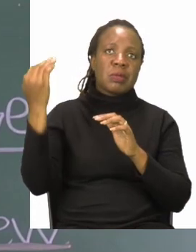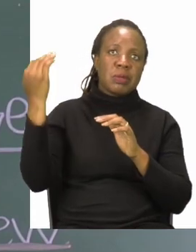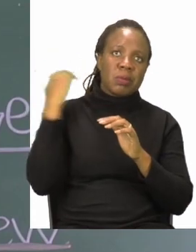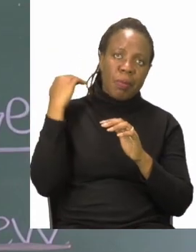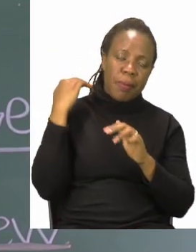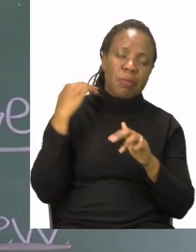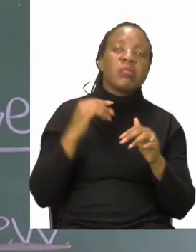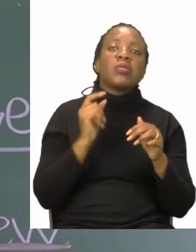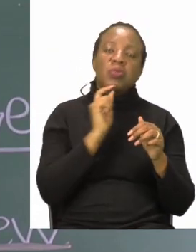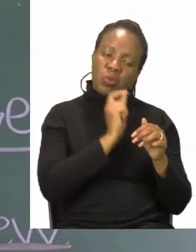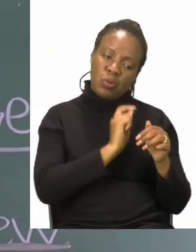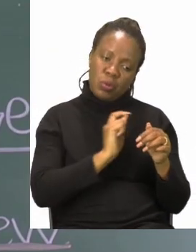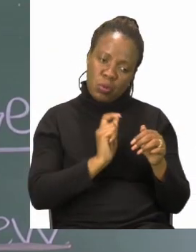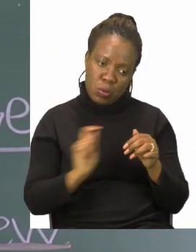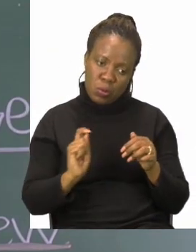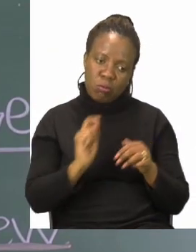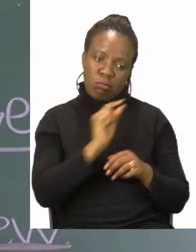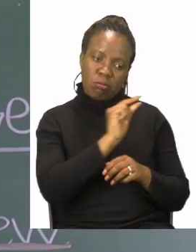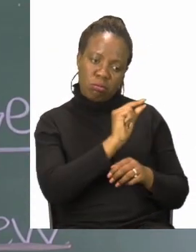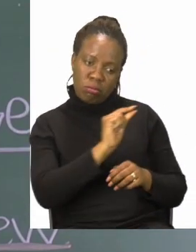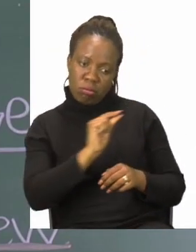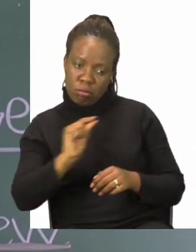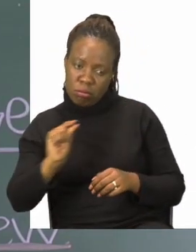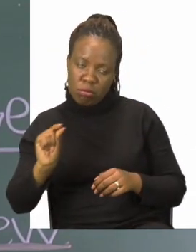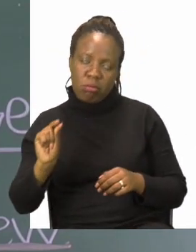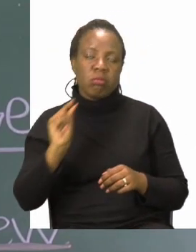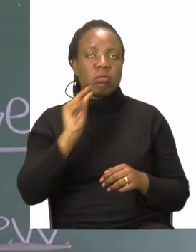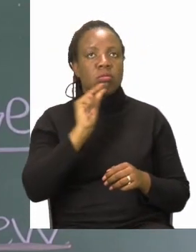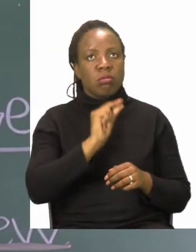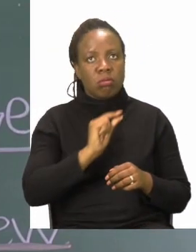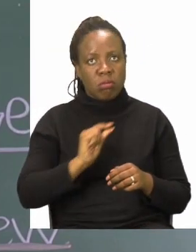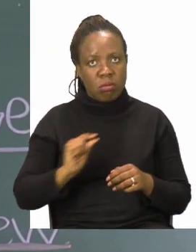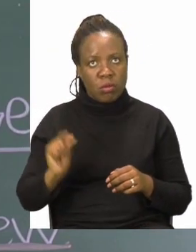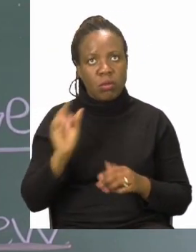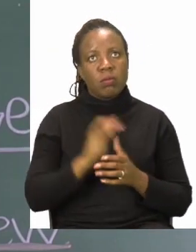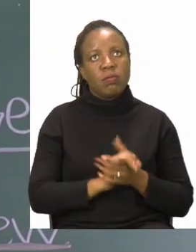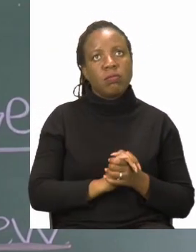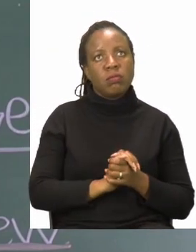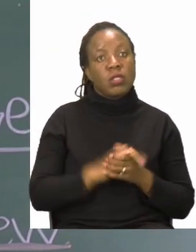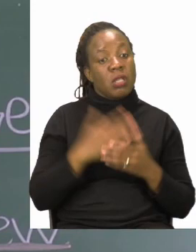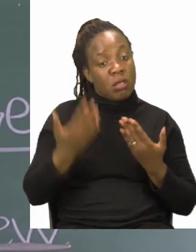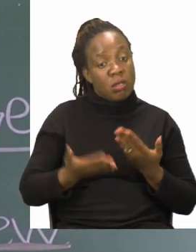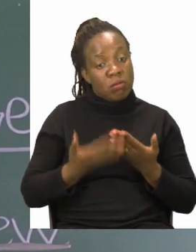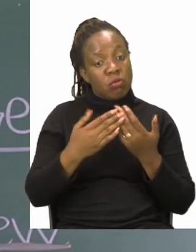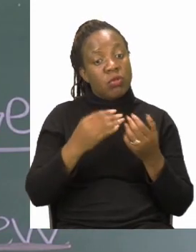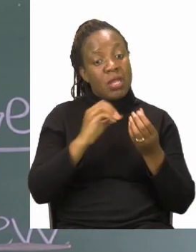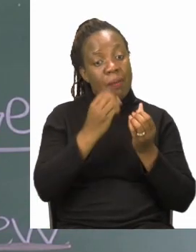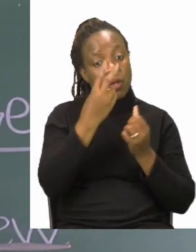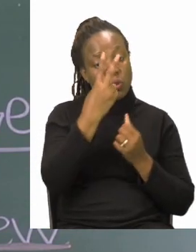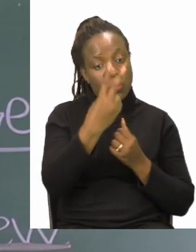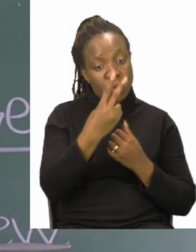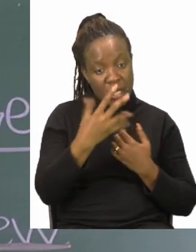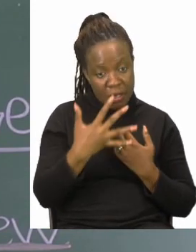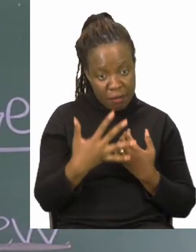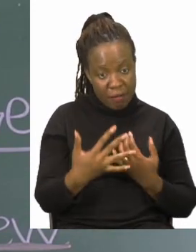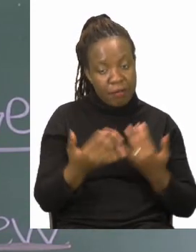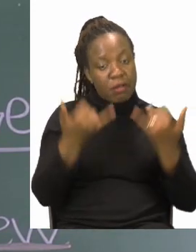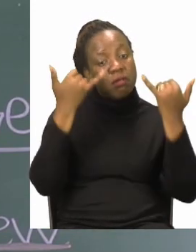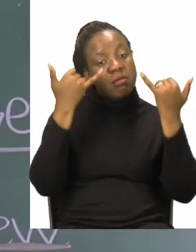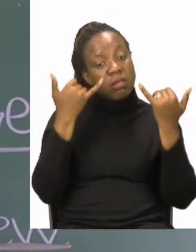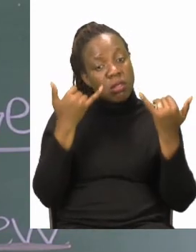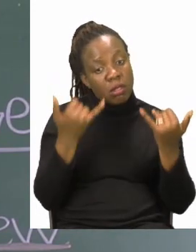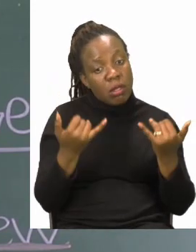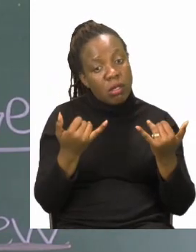it and give you time to complete all the other words and make all the other sentences with words in